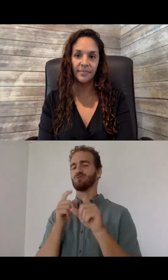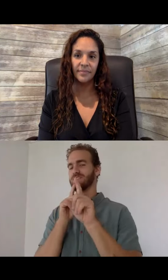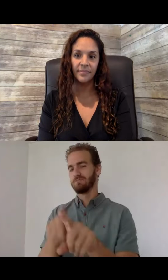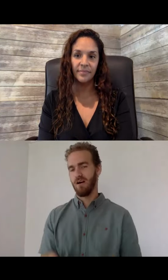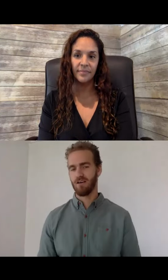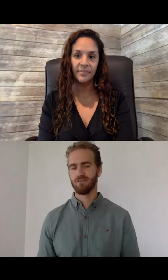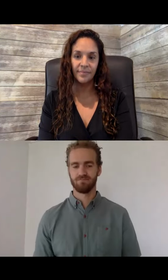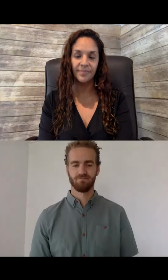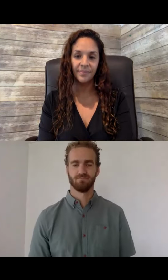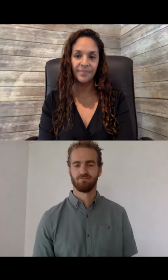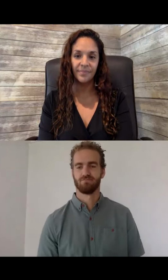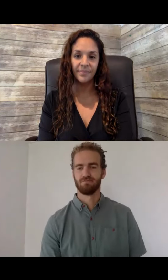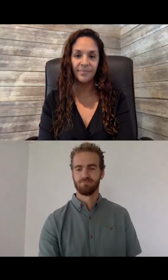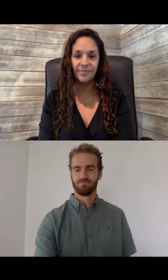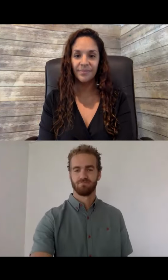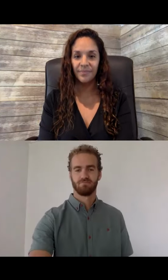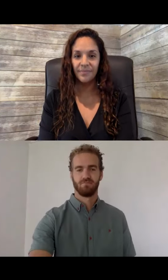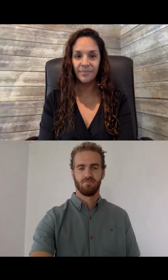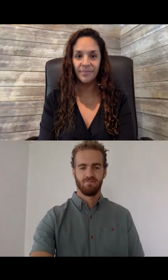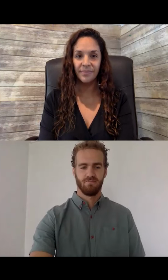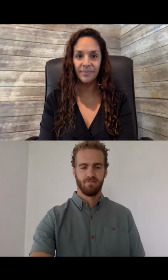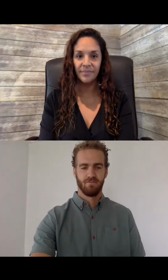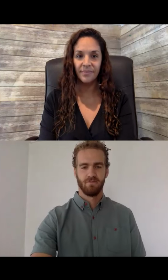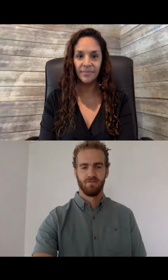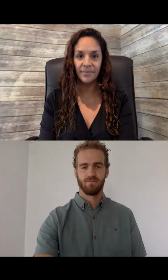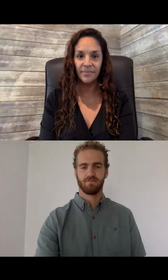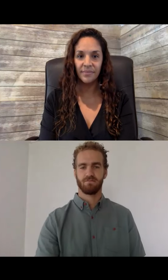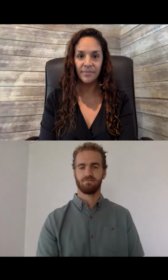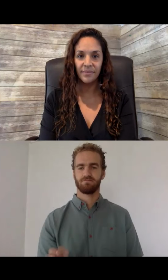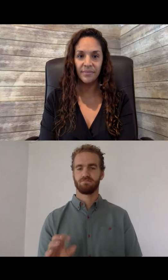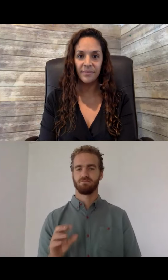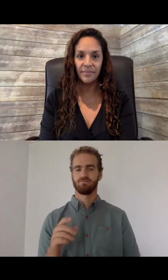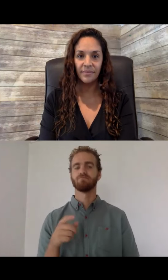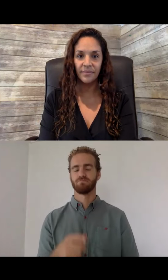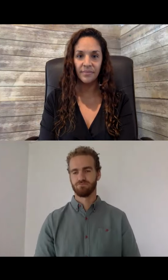can choose appropriate behaviors and appropriate responses for our kids to pick from.